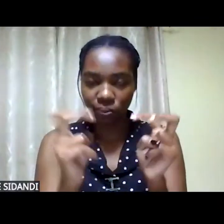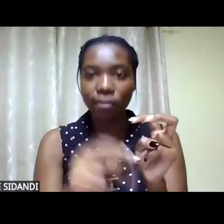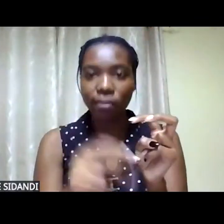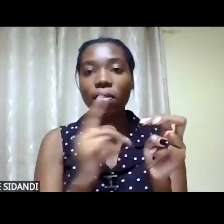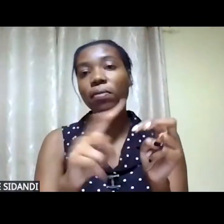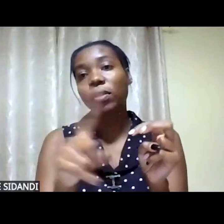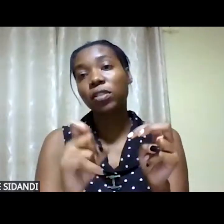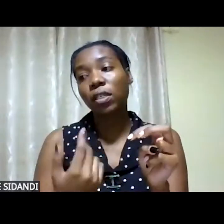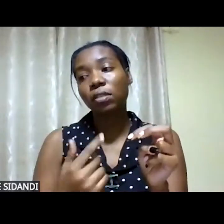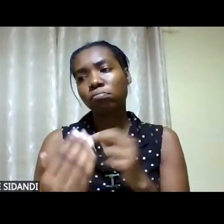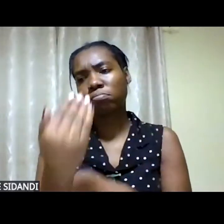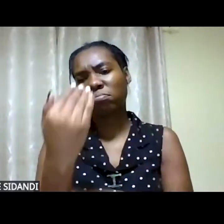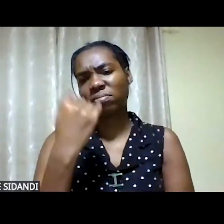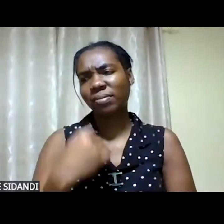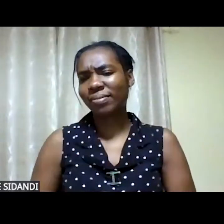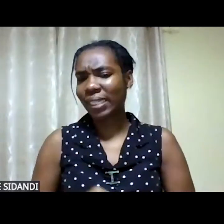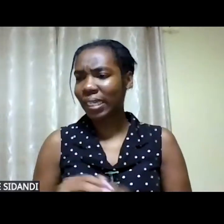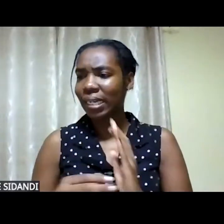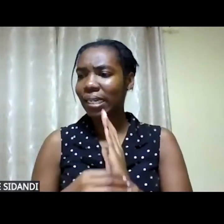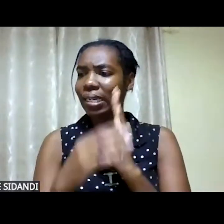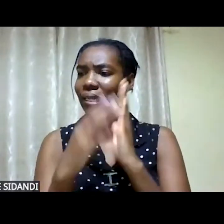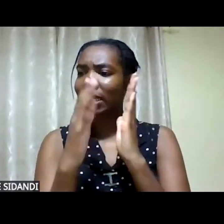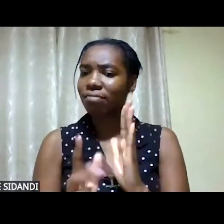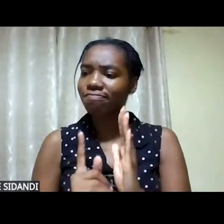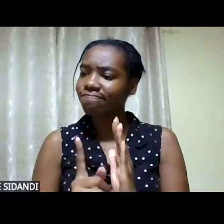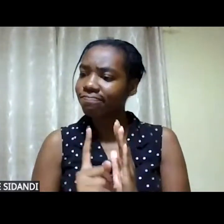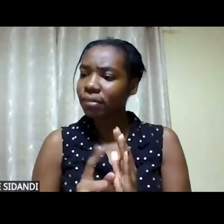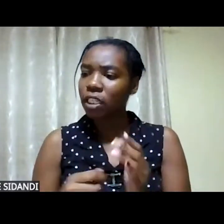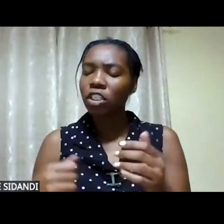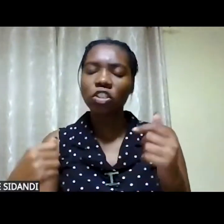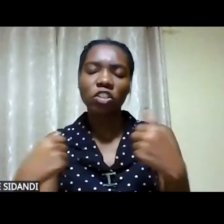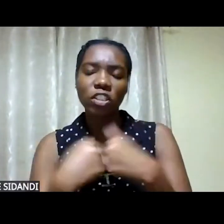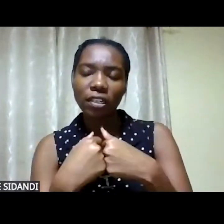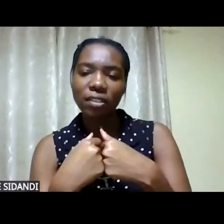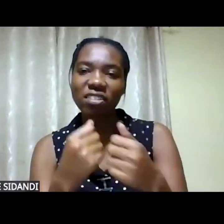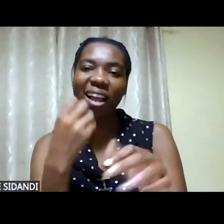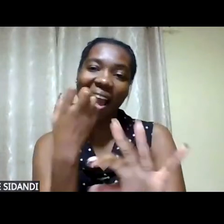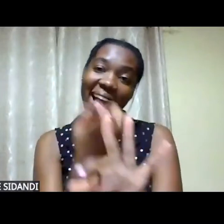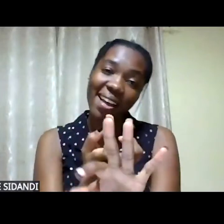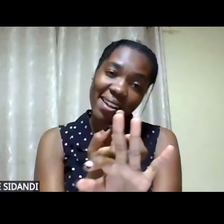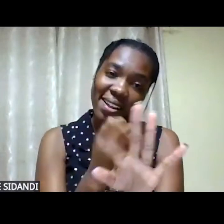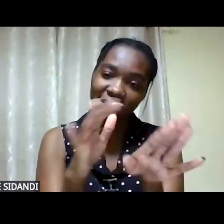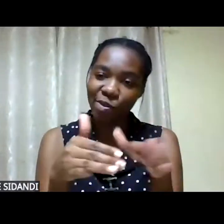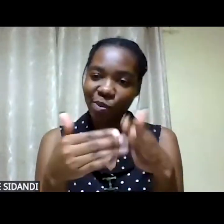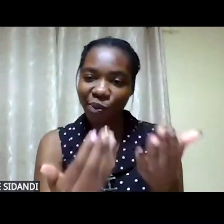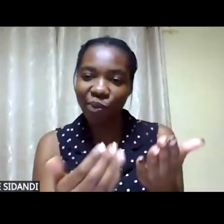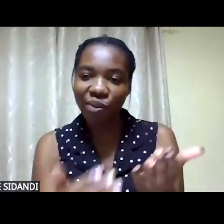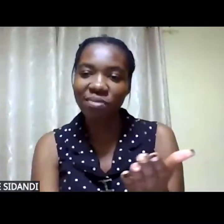ourselves is the leadership, is this challenge a technical one, or is it